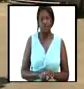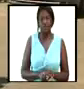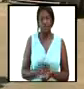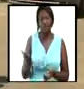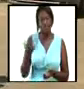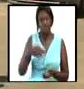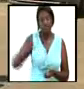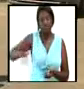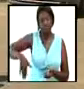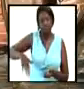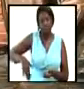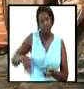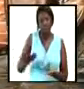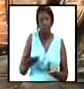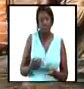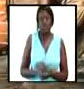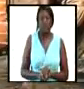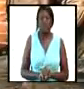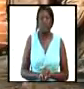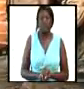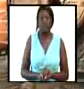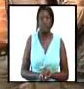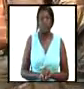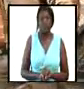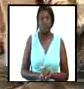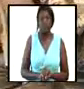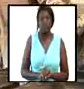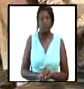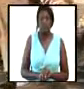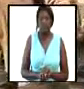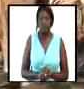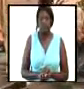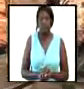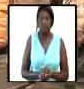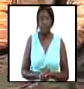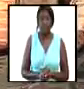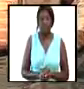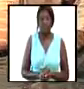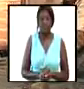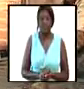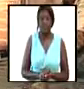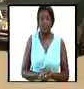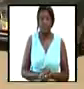Come on, Liz, we're getting late. Talk to my friend, I'll be with you now.